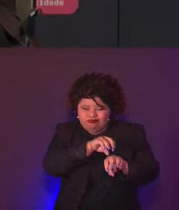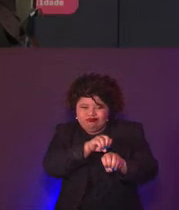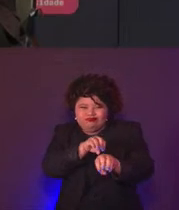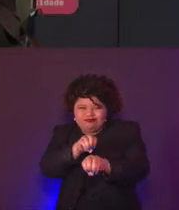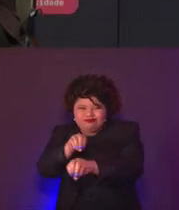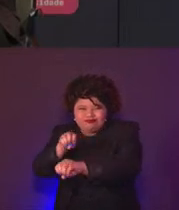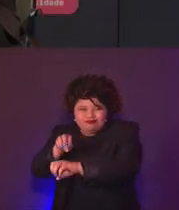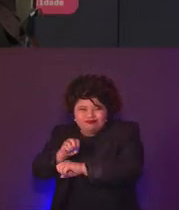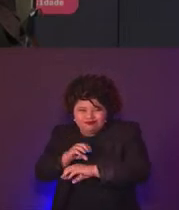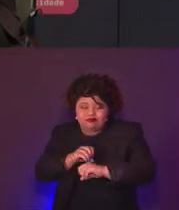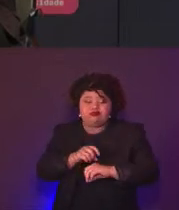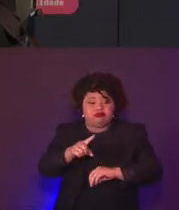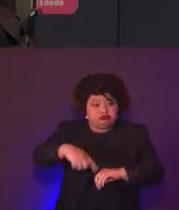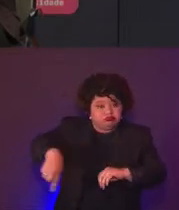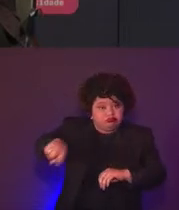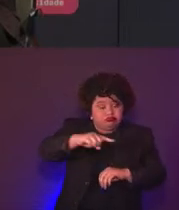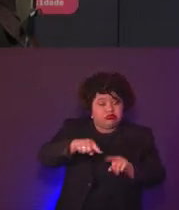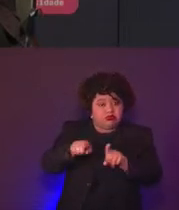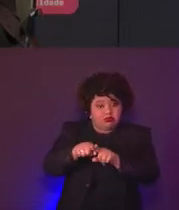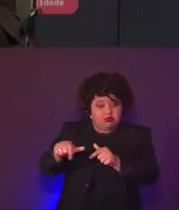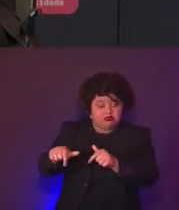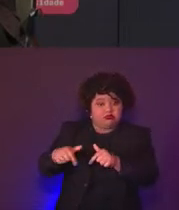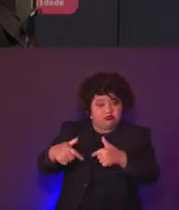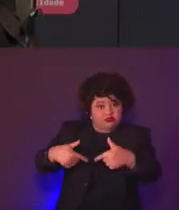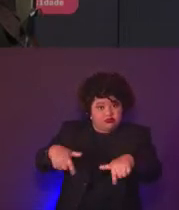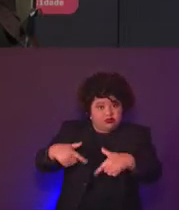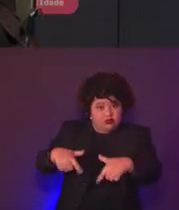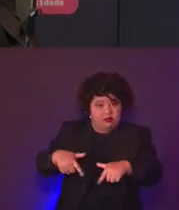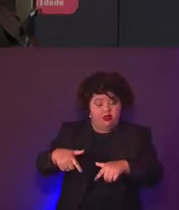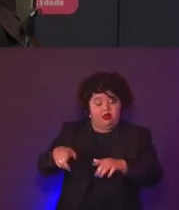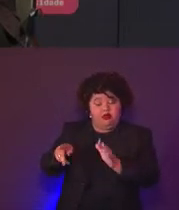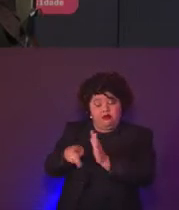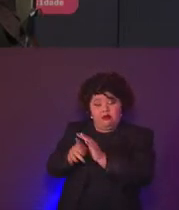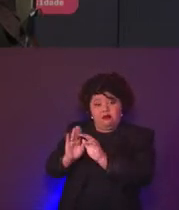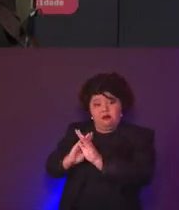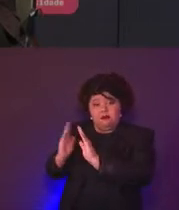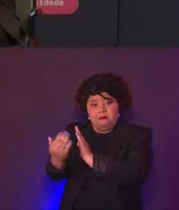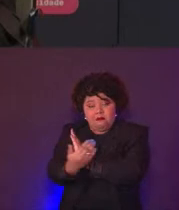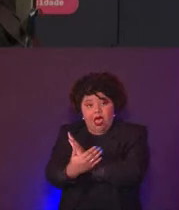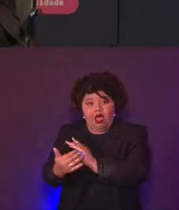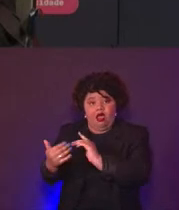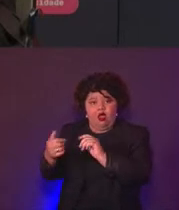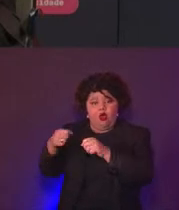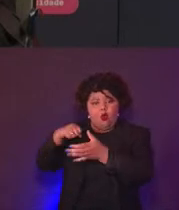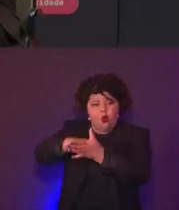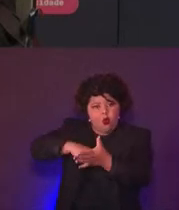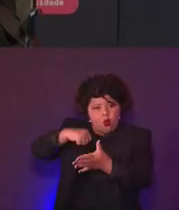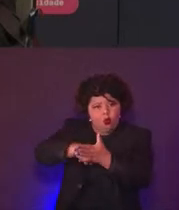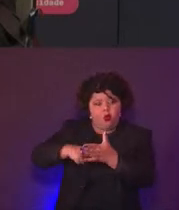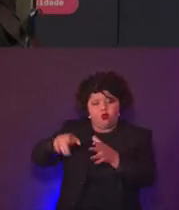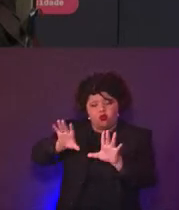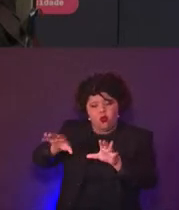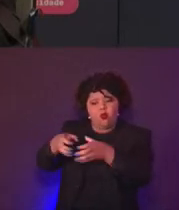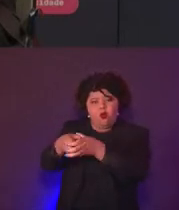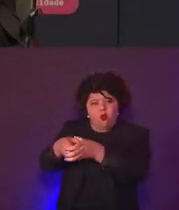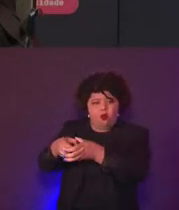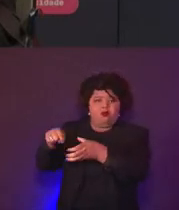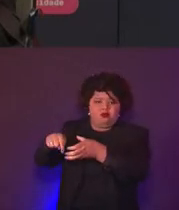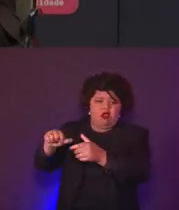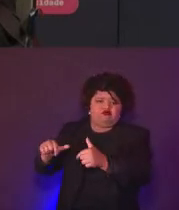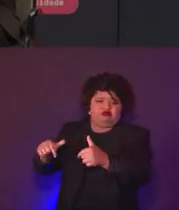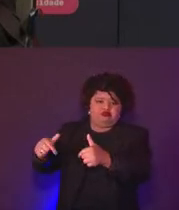my neighborhood as a community activist, I got to hook up with my father's friends. So Arvermore